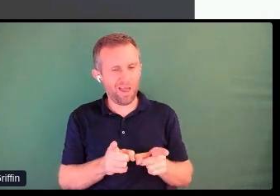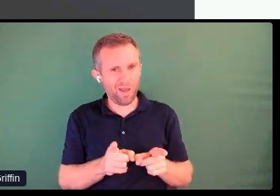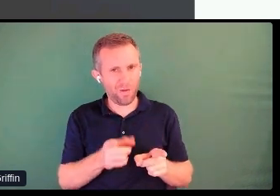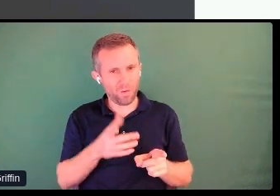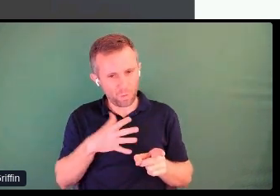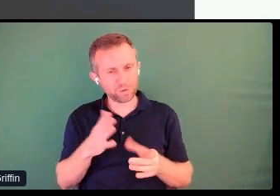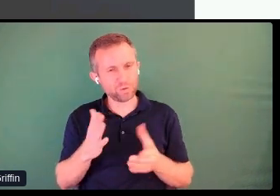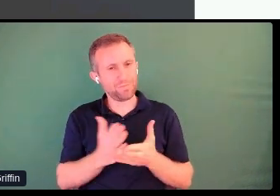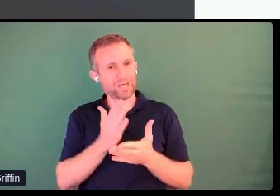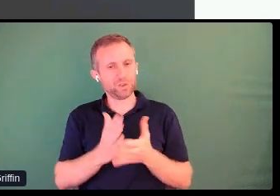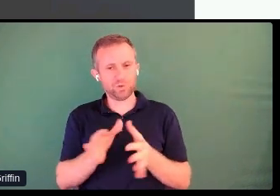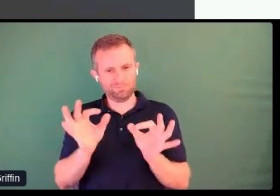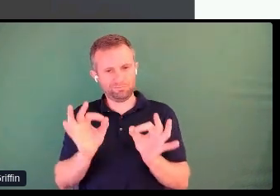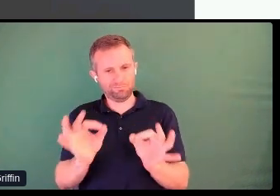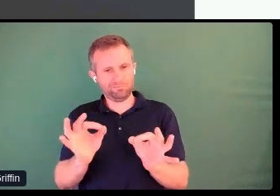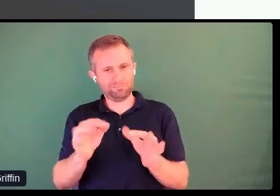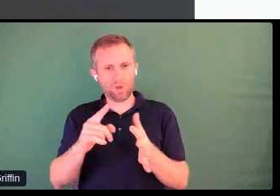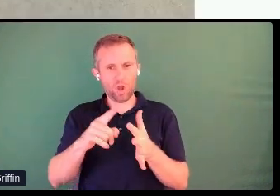of the product,